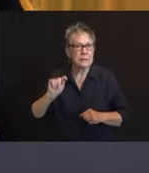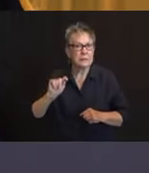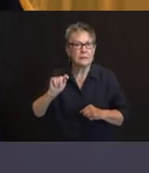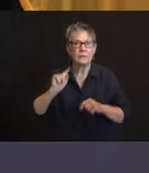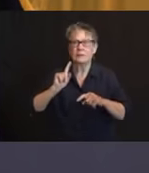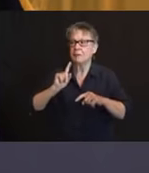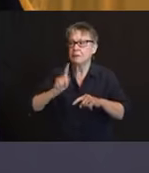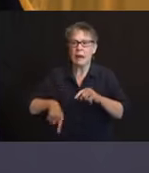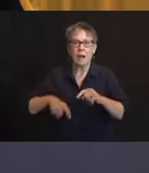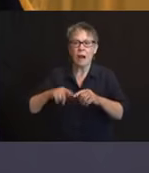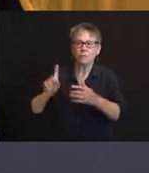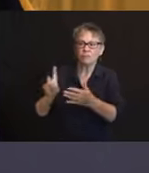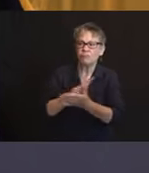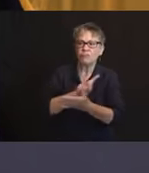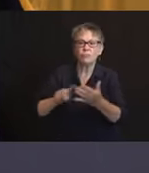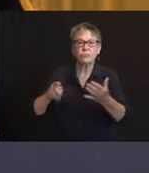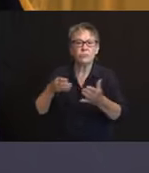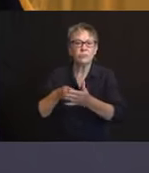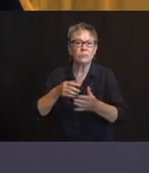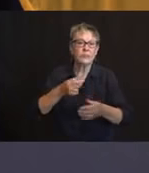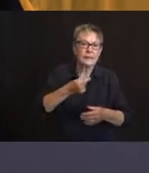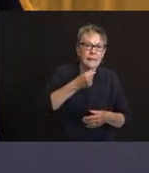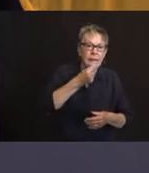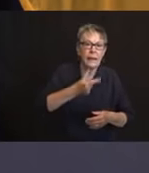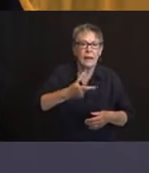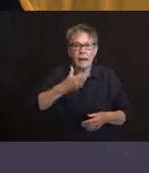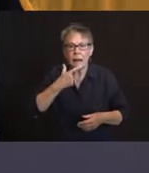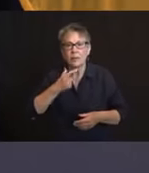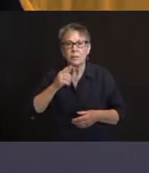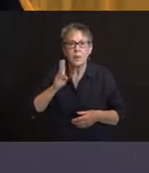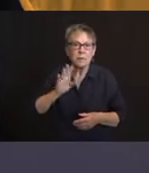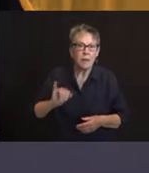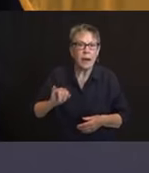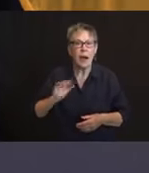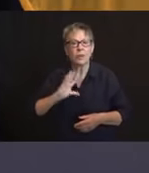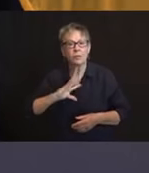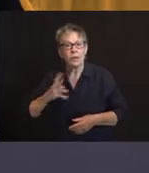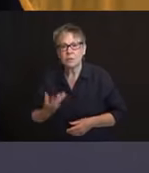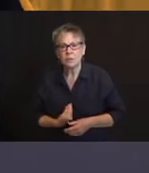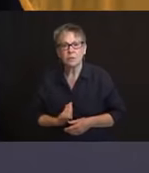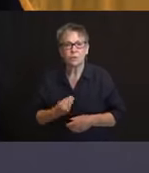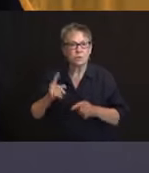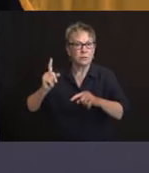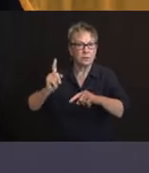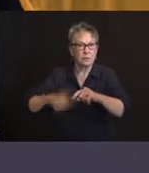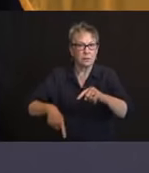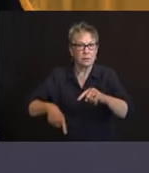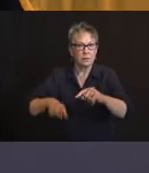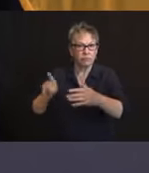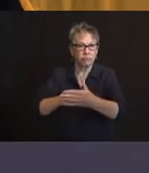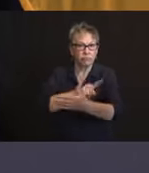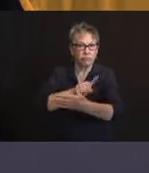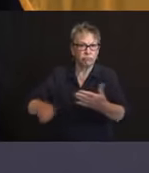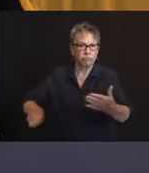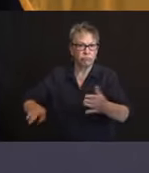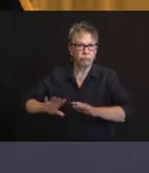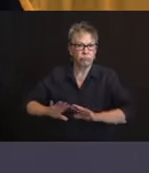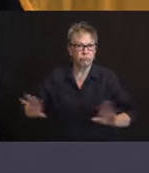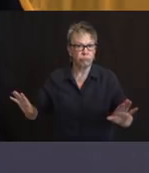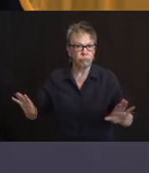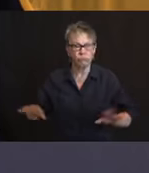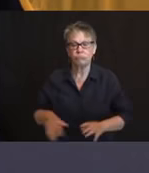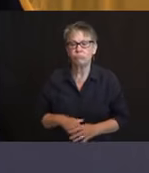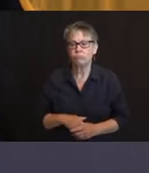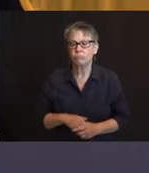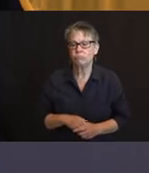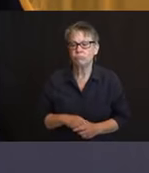I spoke last week, early week, I believe, maybe 2 weeks ago, with Athletic Director Pat Hobbs,